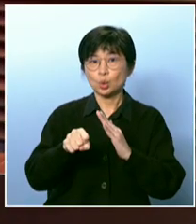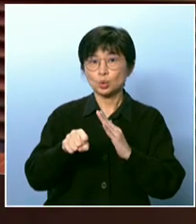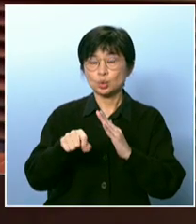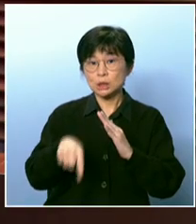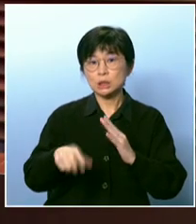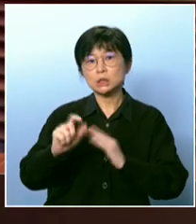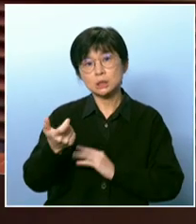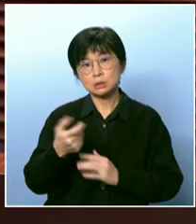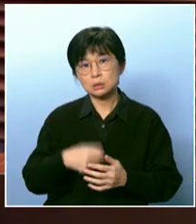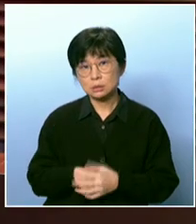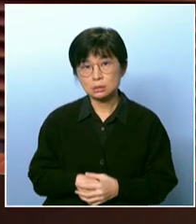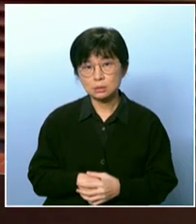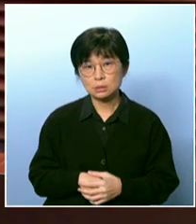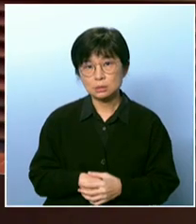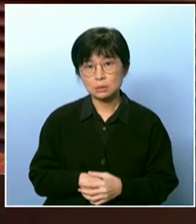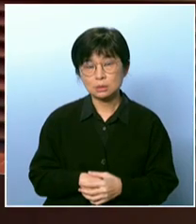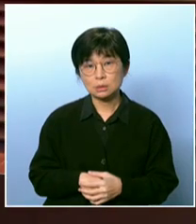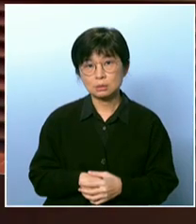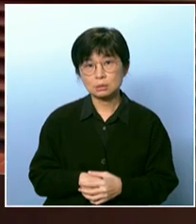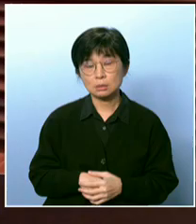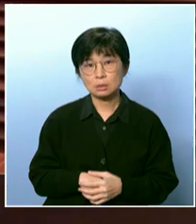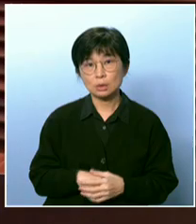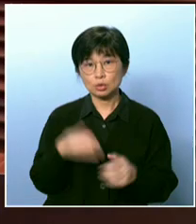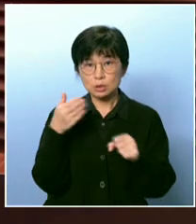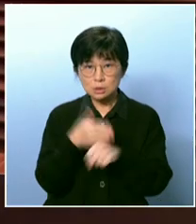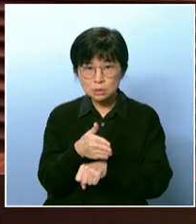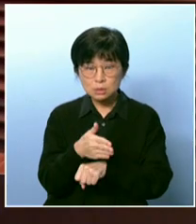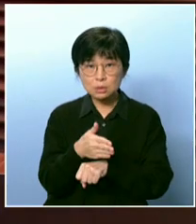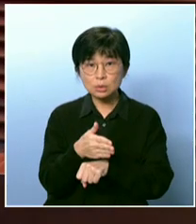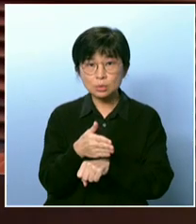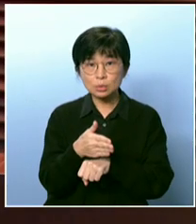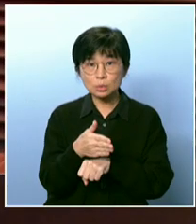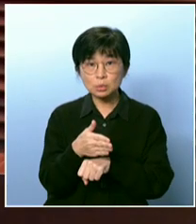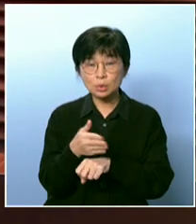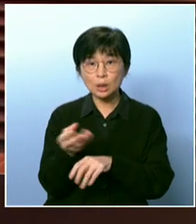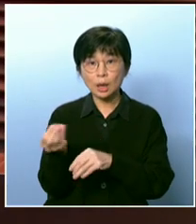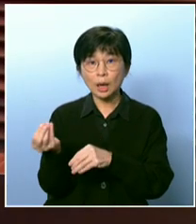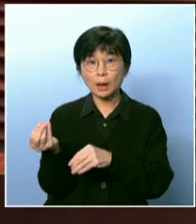will be undertaken by NGOs and their costs will be